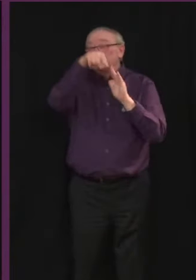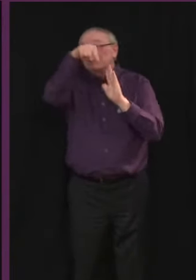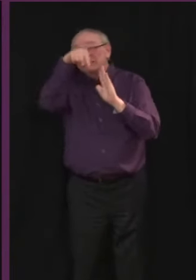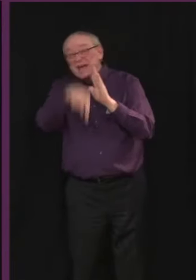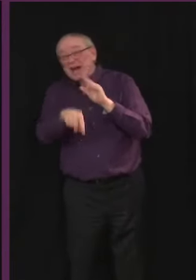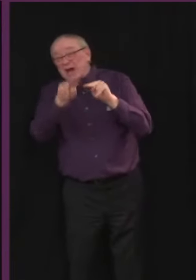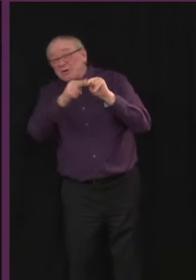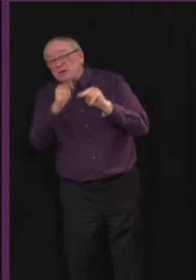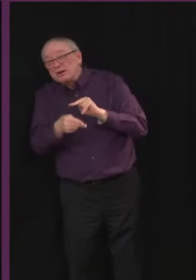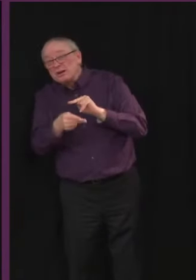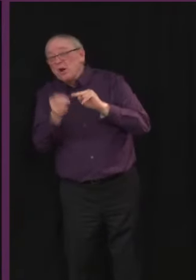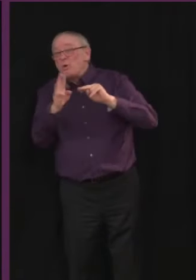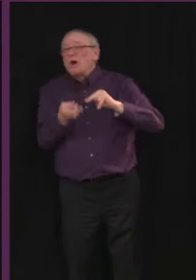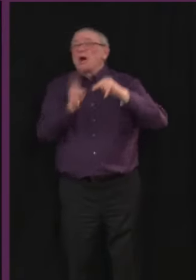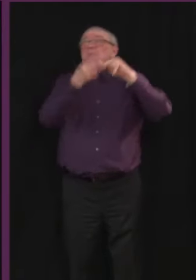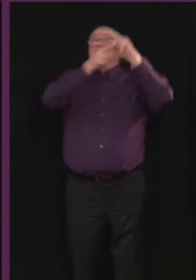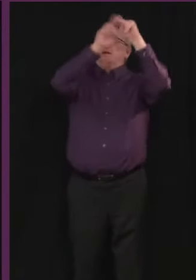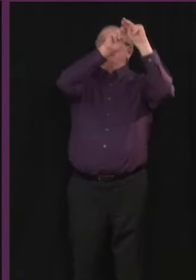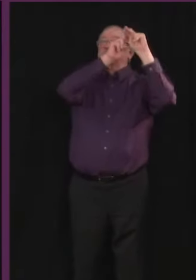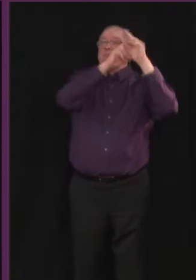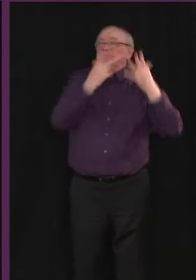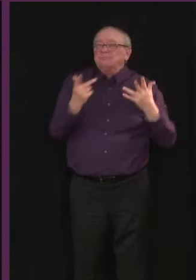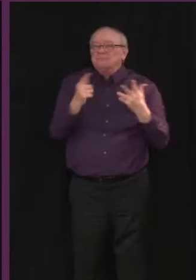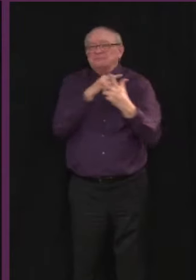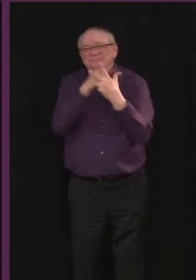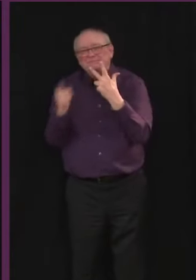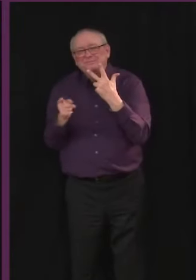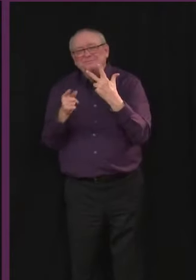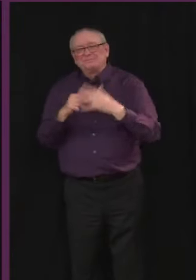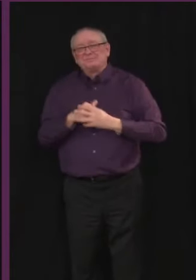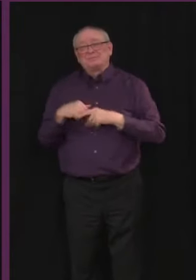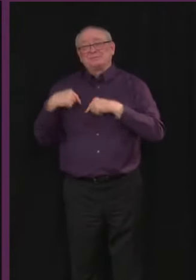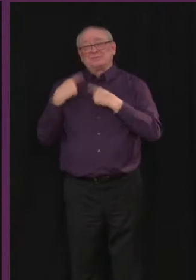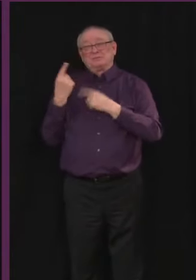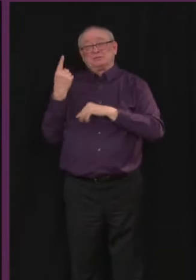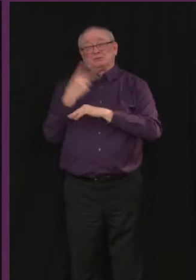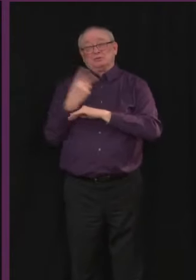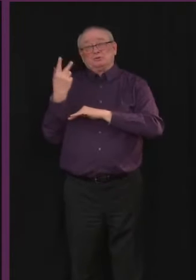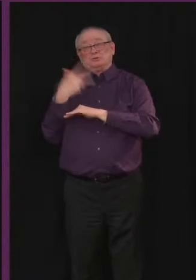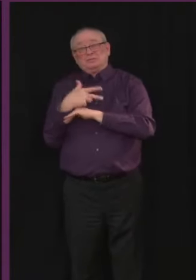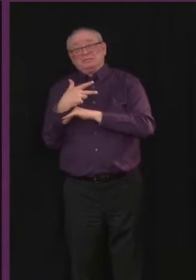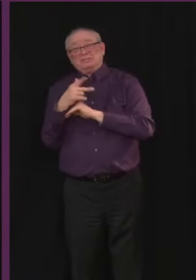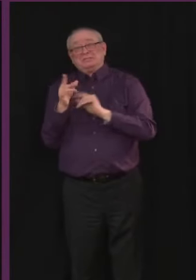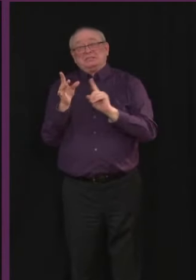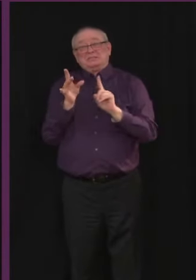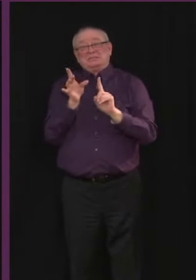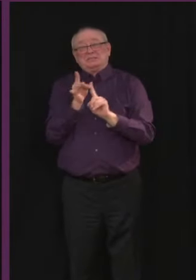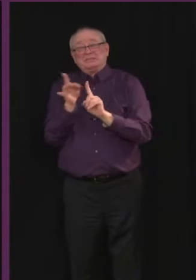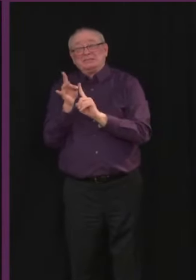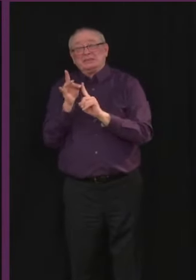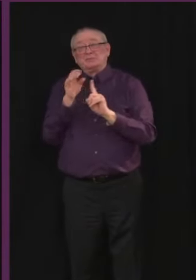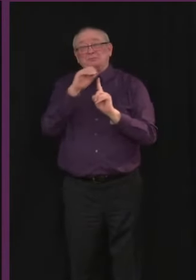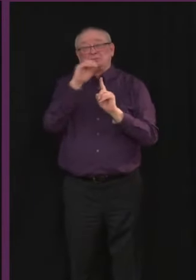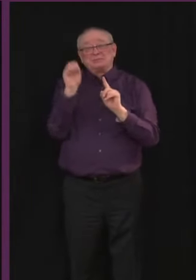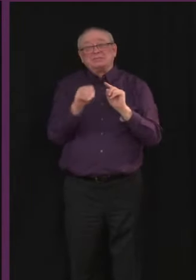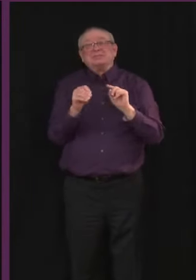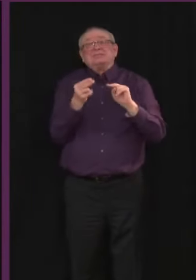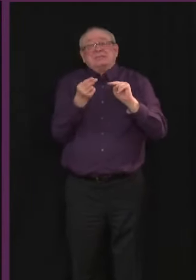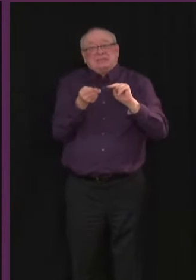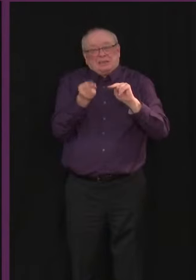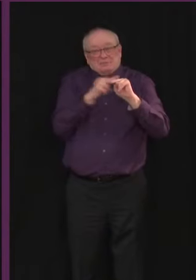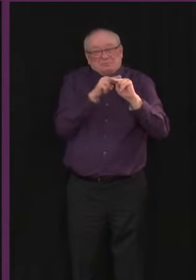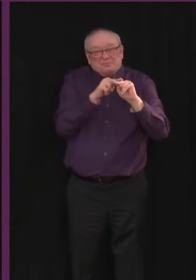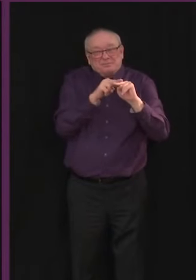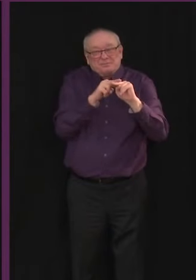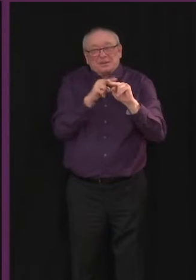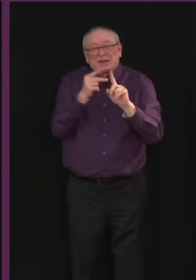days is that our positivity rate has started to go up, and that our R-value has also started to go up in a concerning way. So